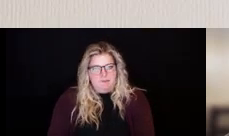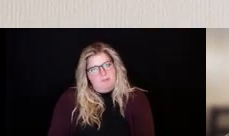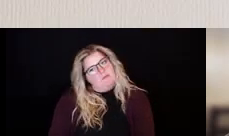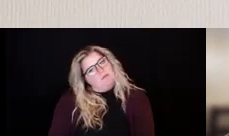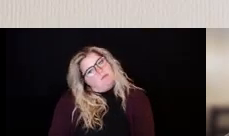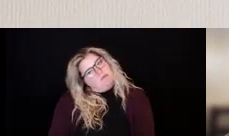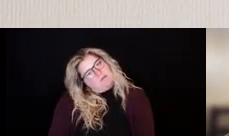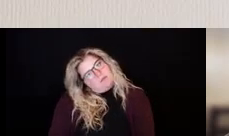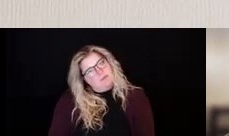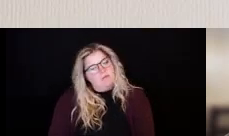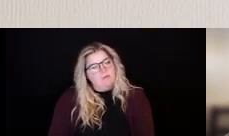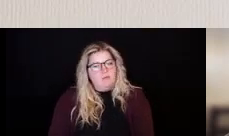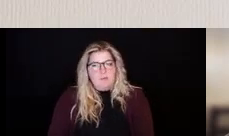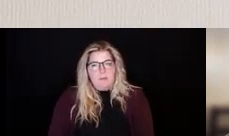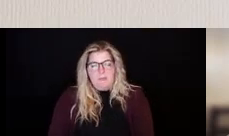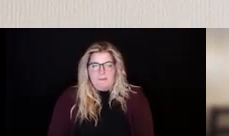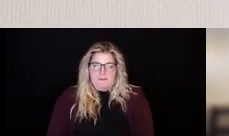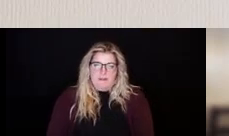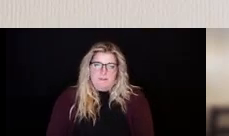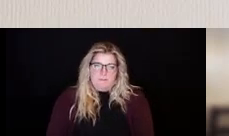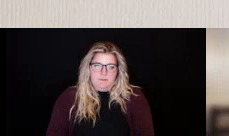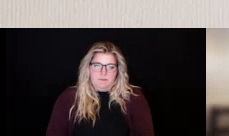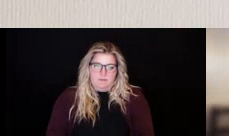And so one of the